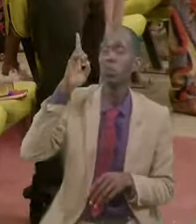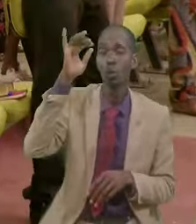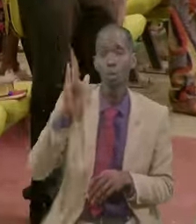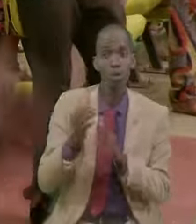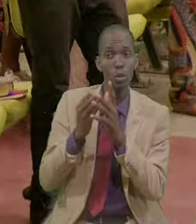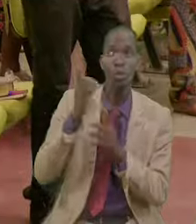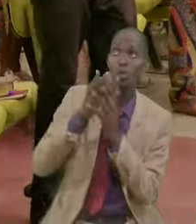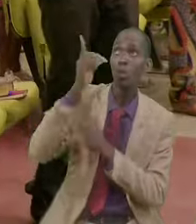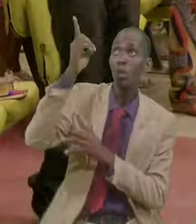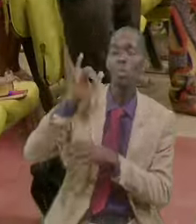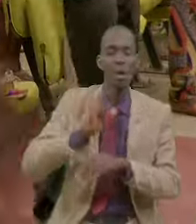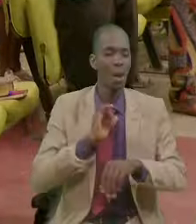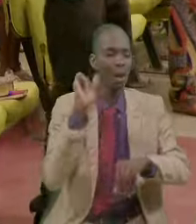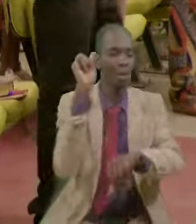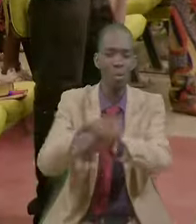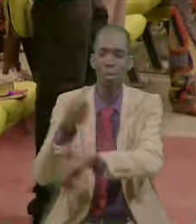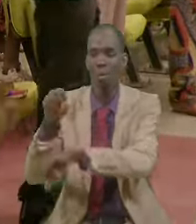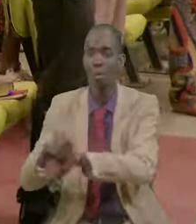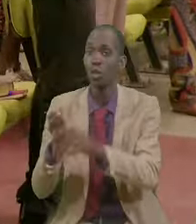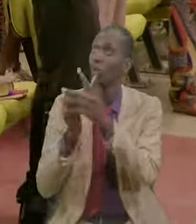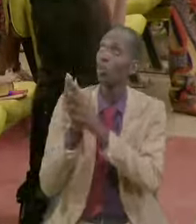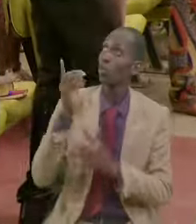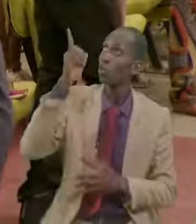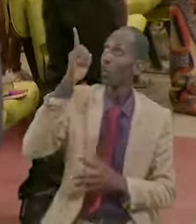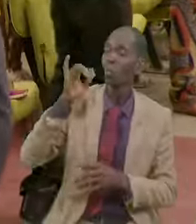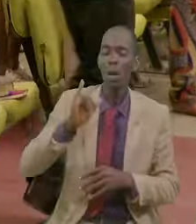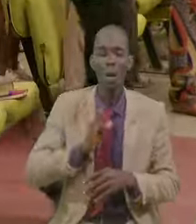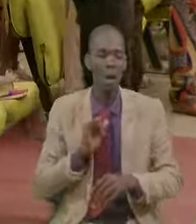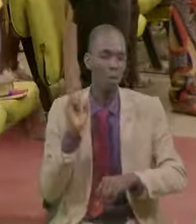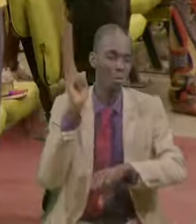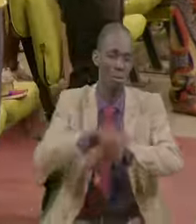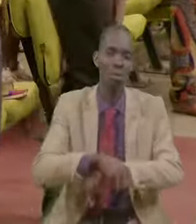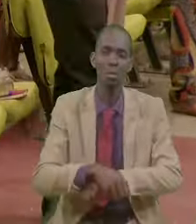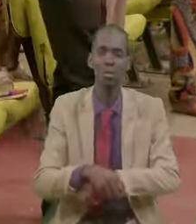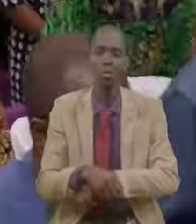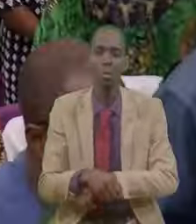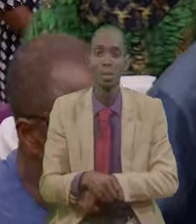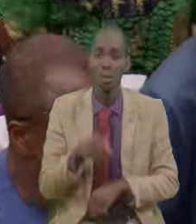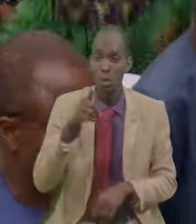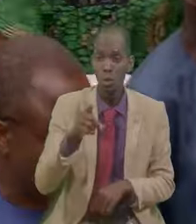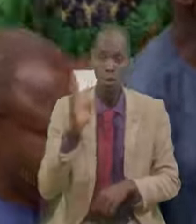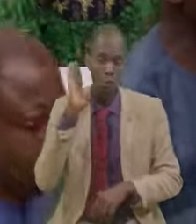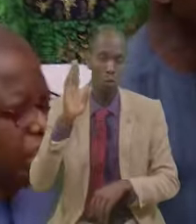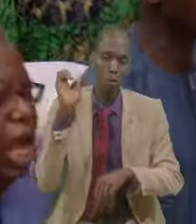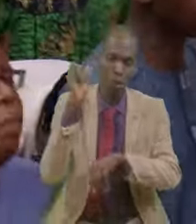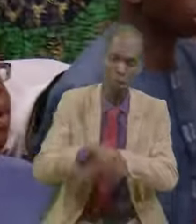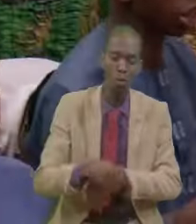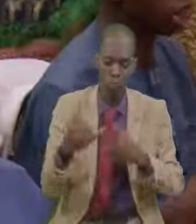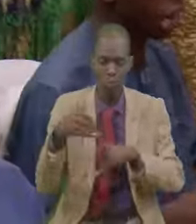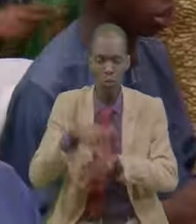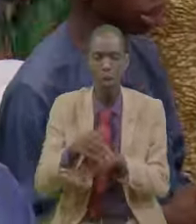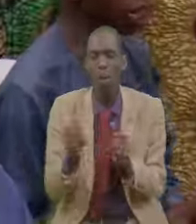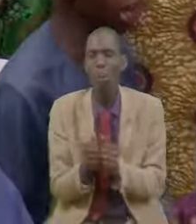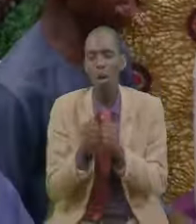I conquer. Surely, through him I overcome. You overcome tonight without a shadow of